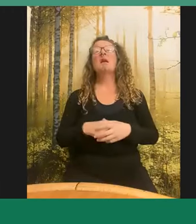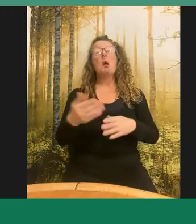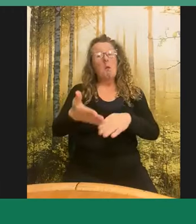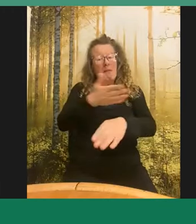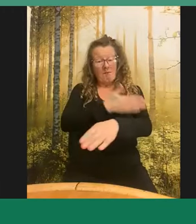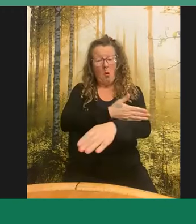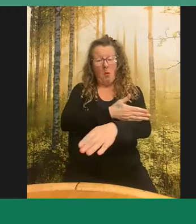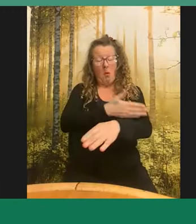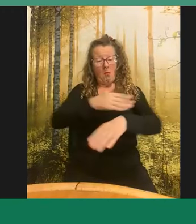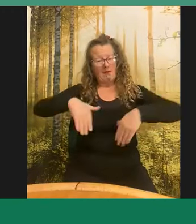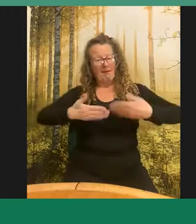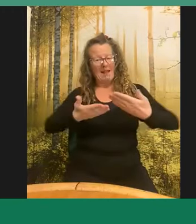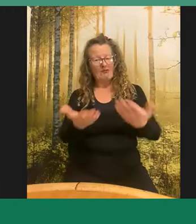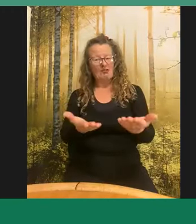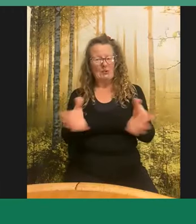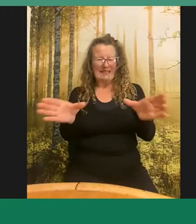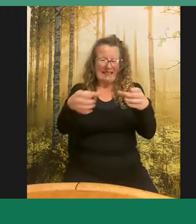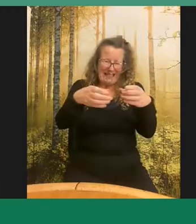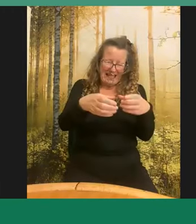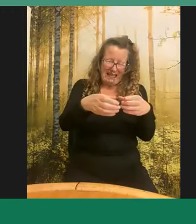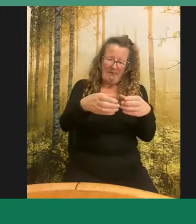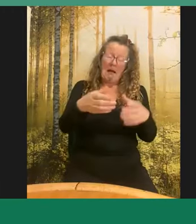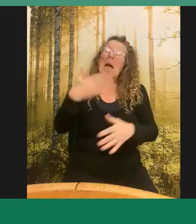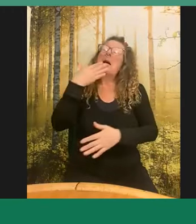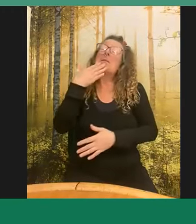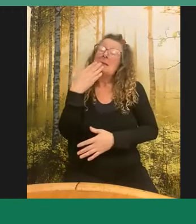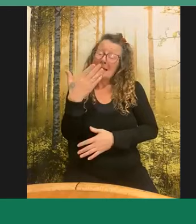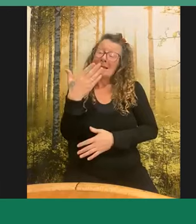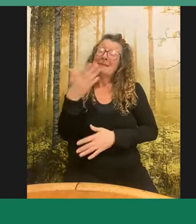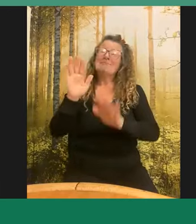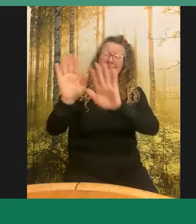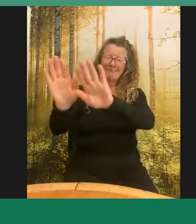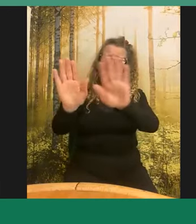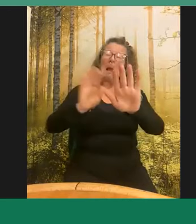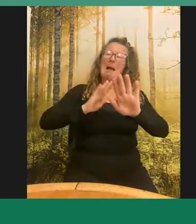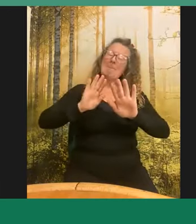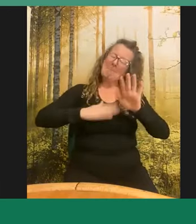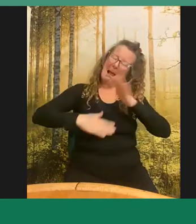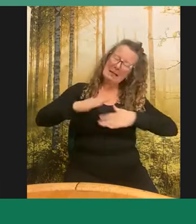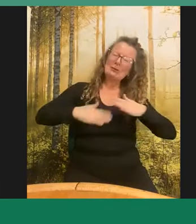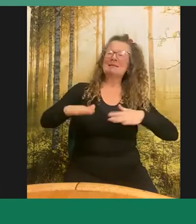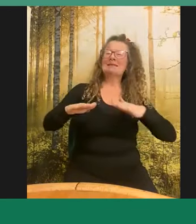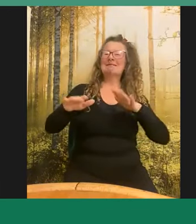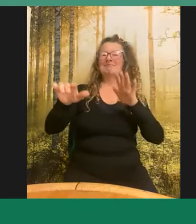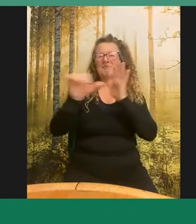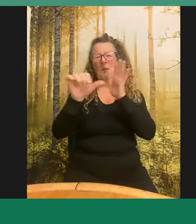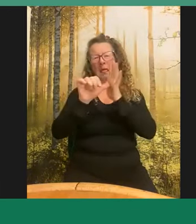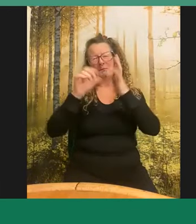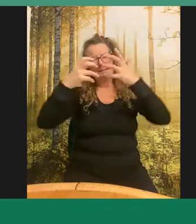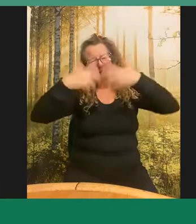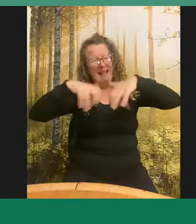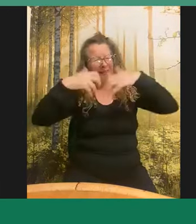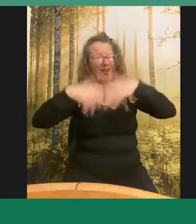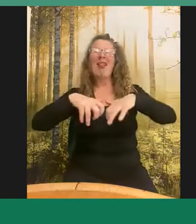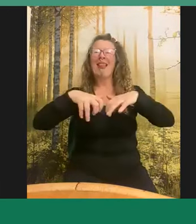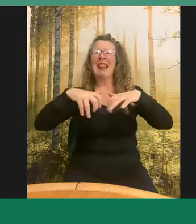via computer, people dialing in via phone, please bear with us for a short moment. If you experience any technical issues during the event, please use the chat function at the bottom of